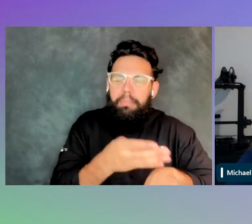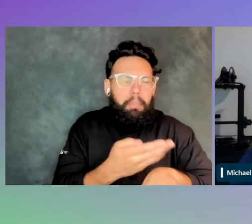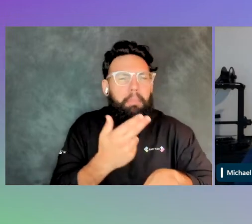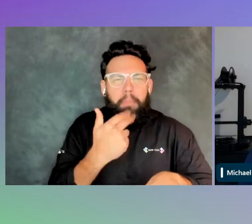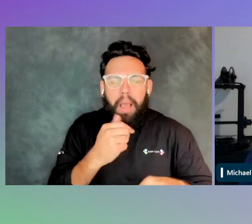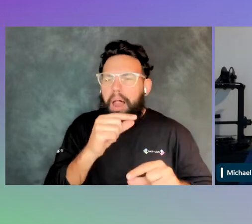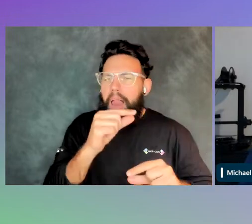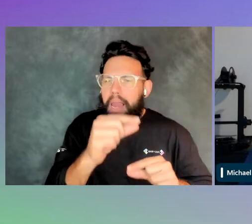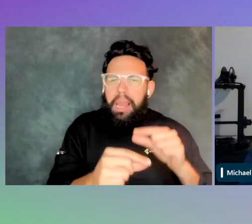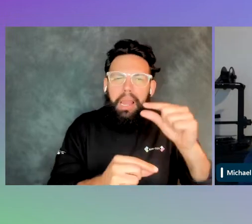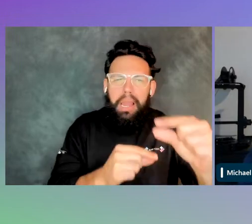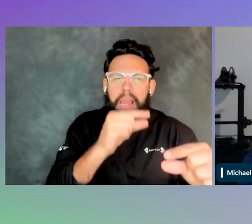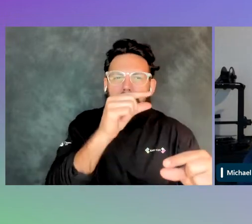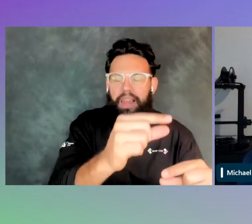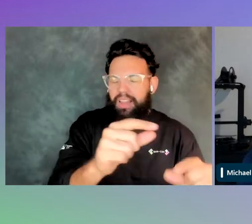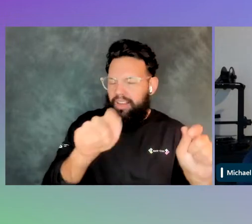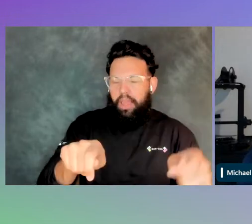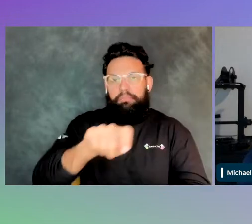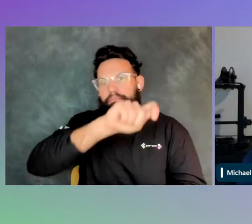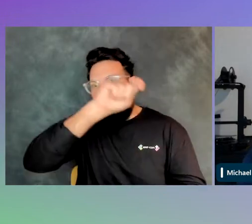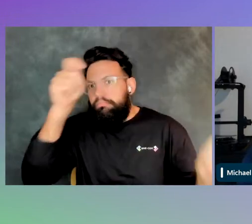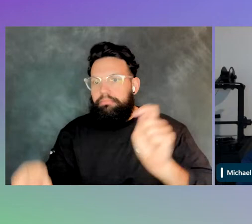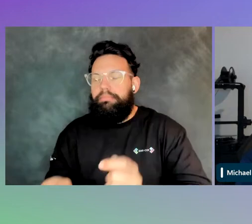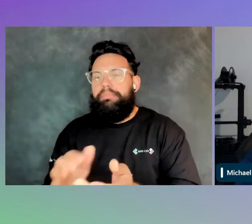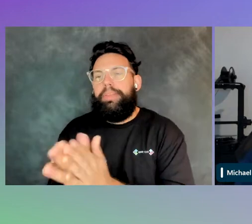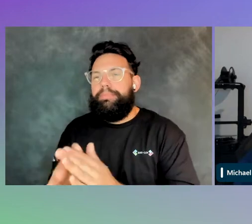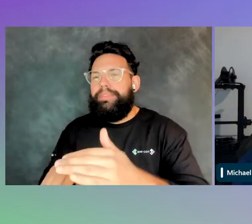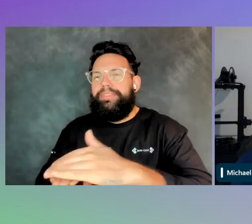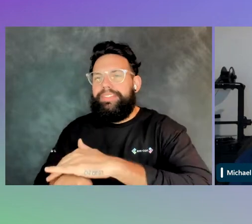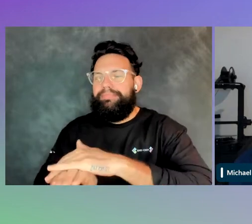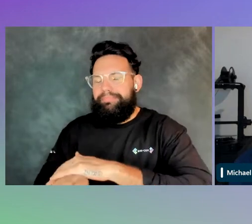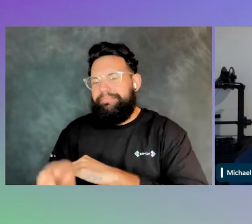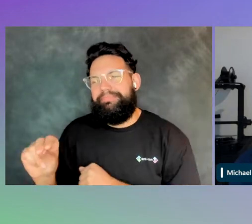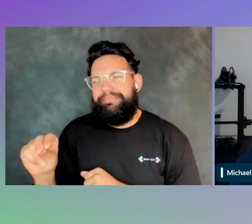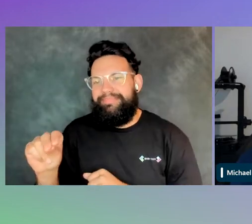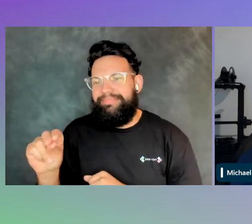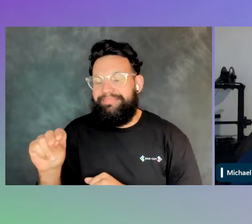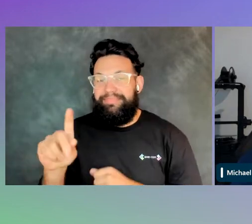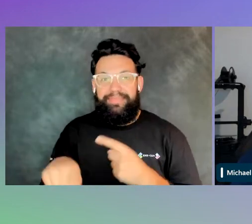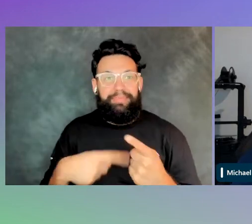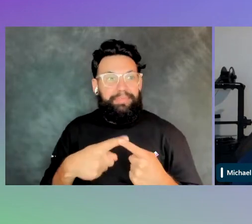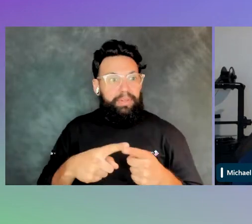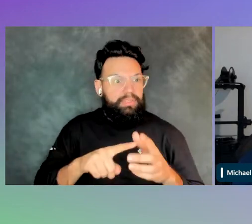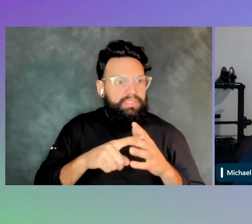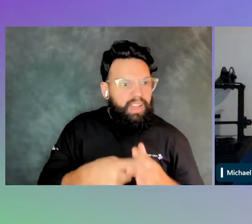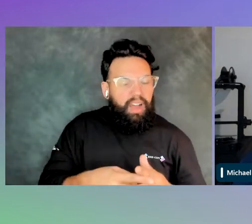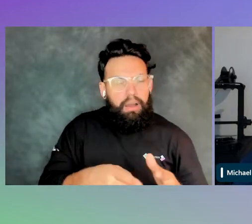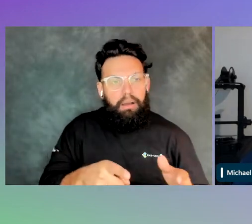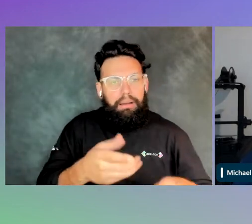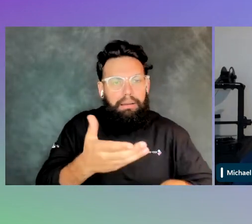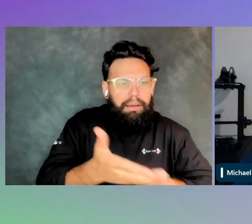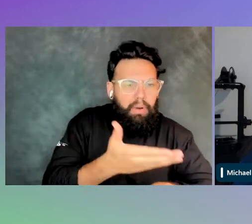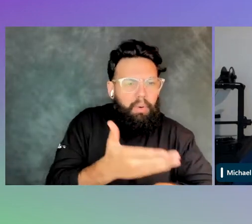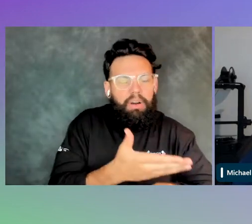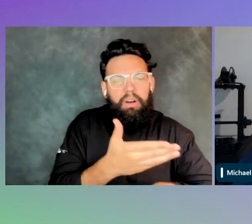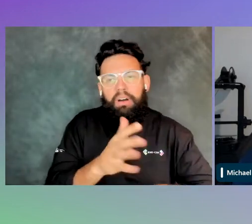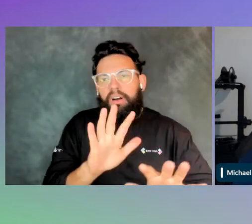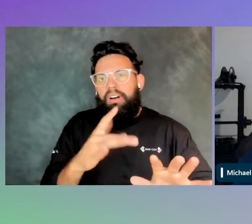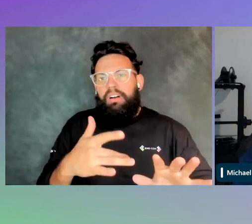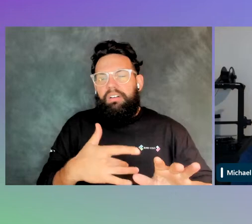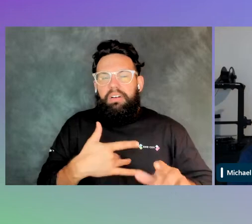does require thorough work, and it can be scary when just starting out. But